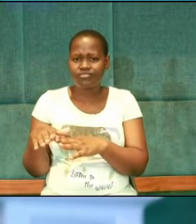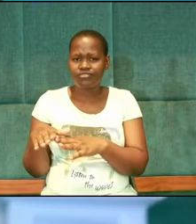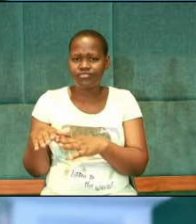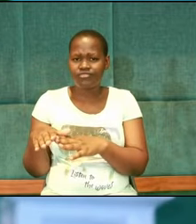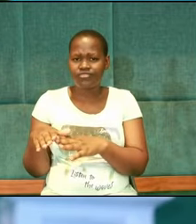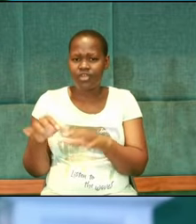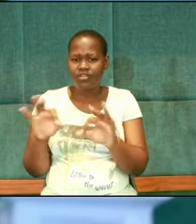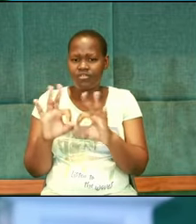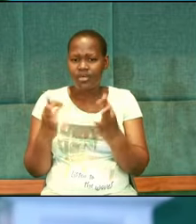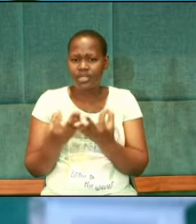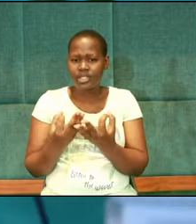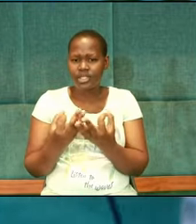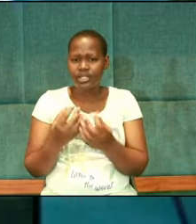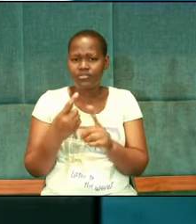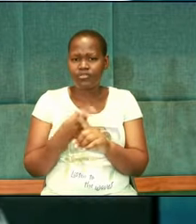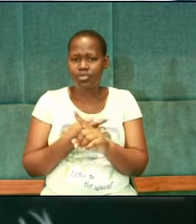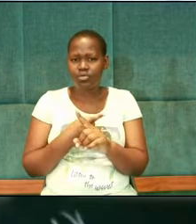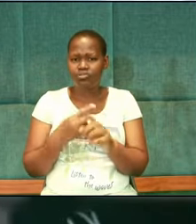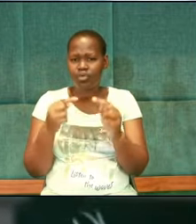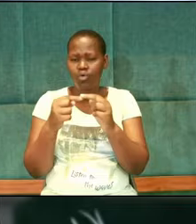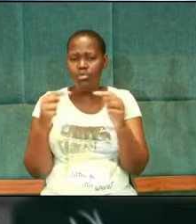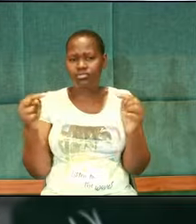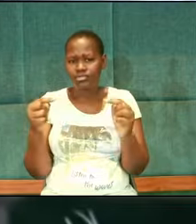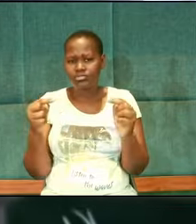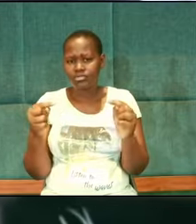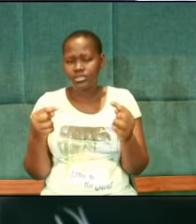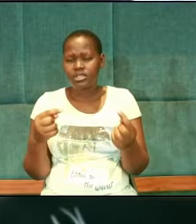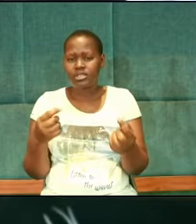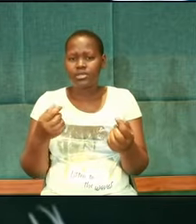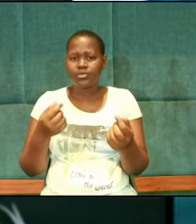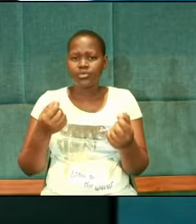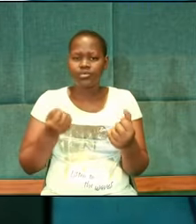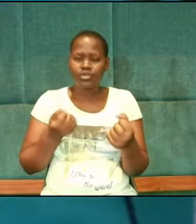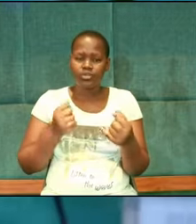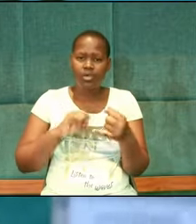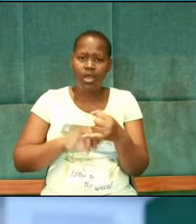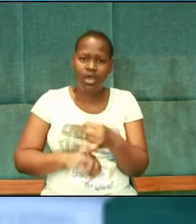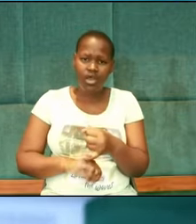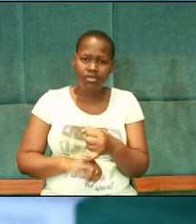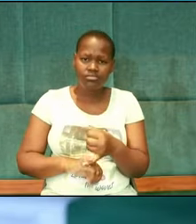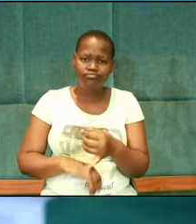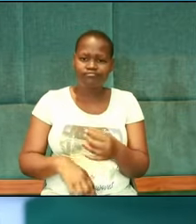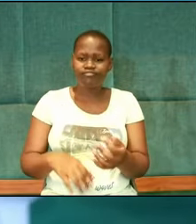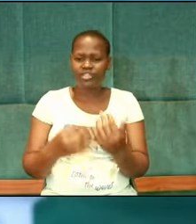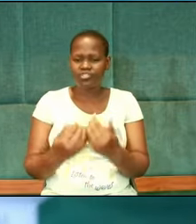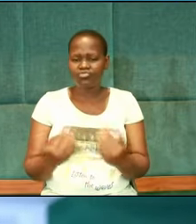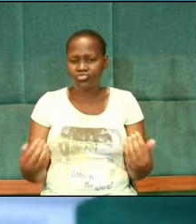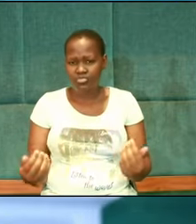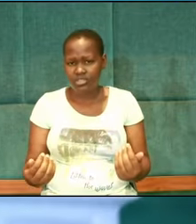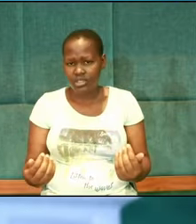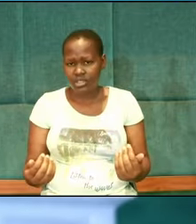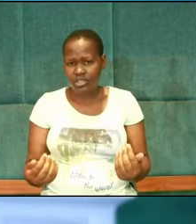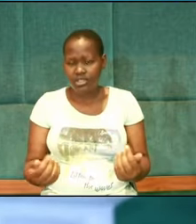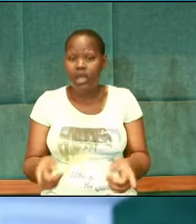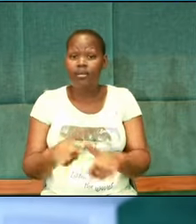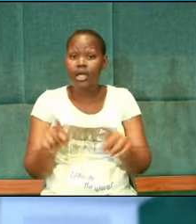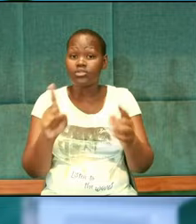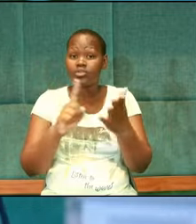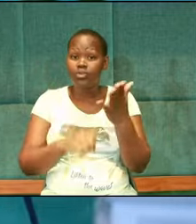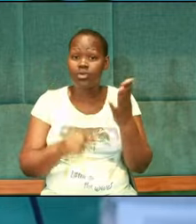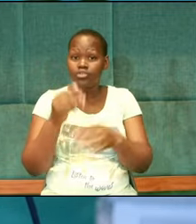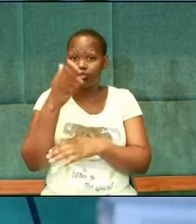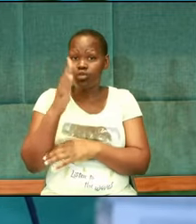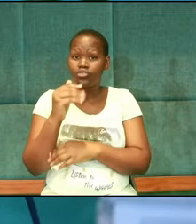wife, from struggling with your adolescent children. But what God can do to deliver you,